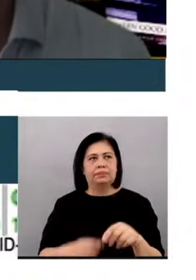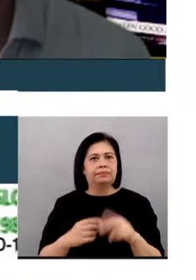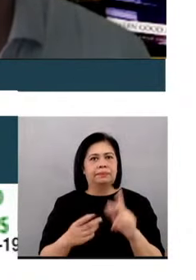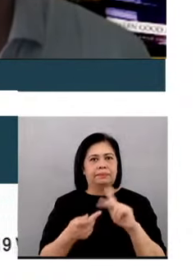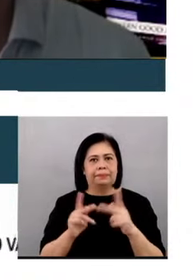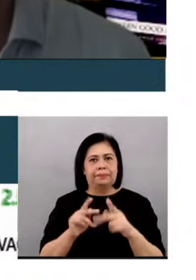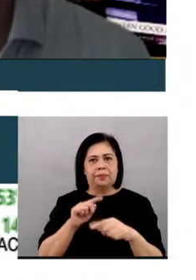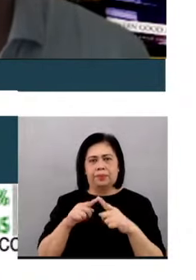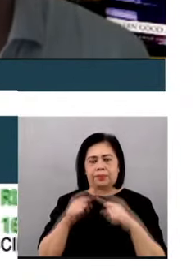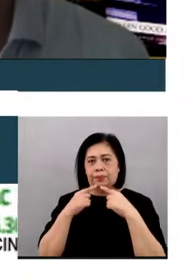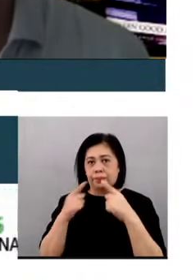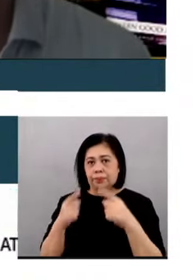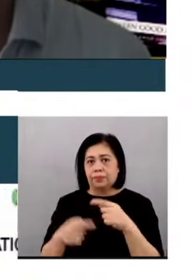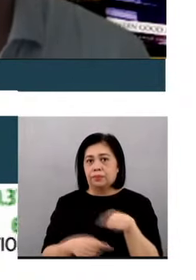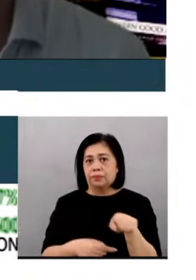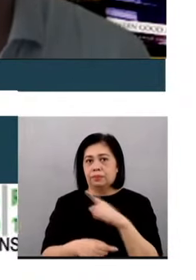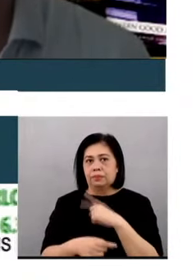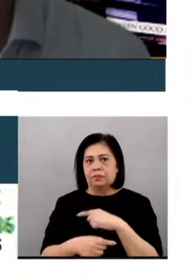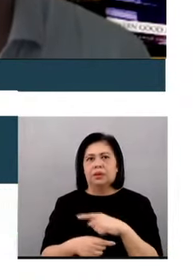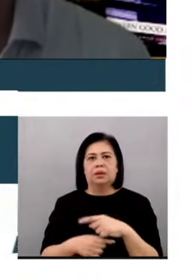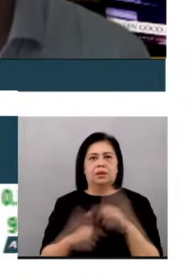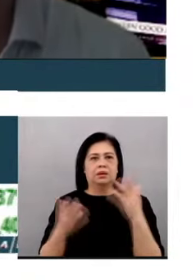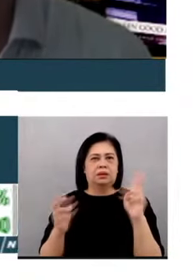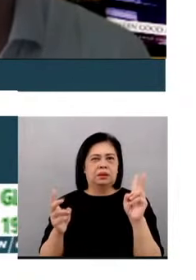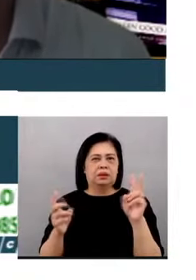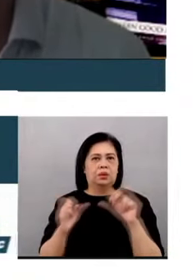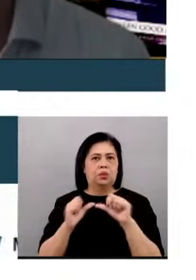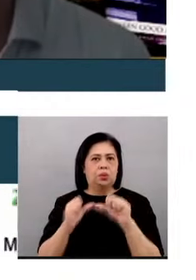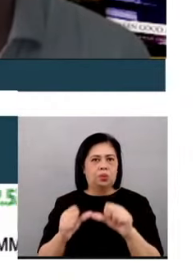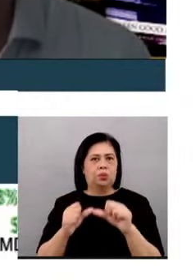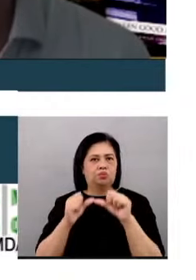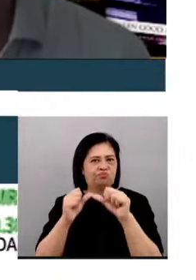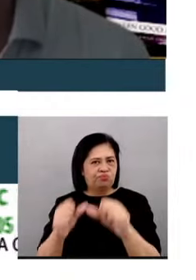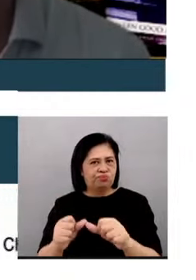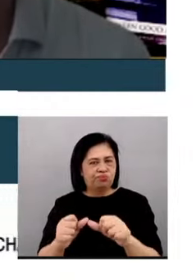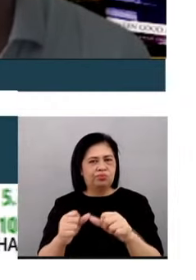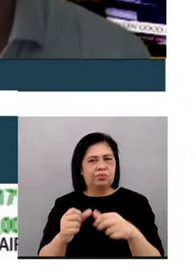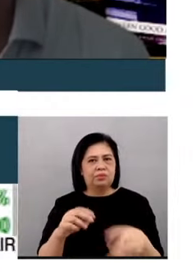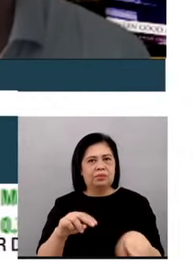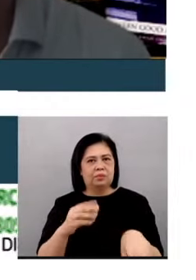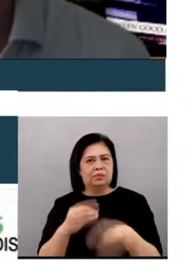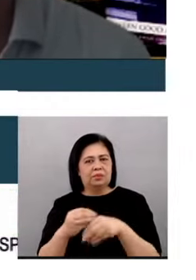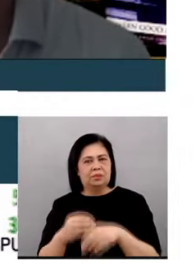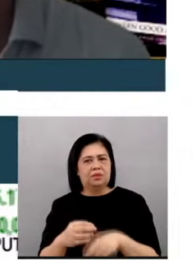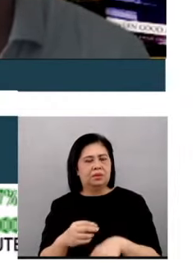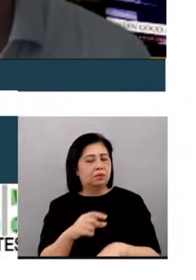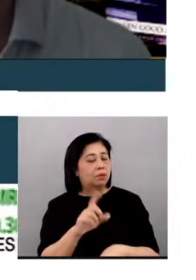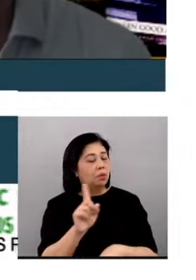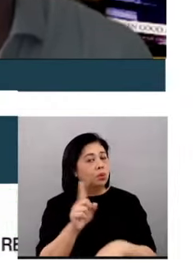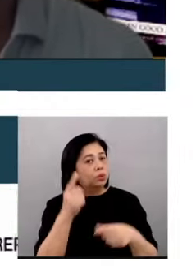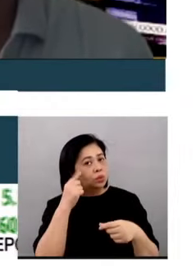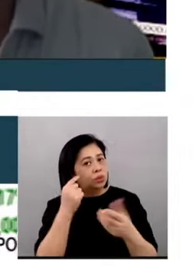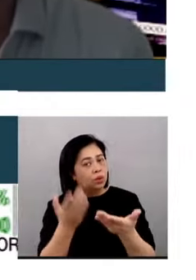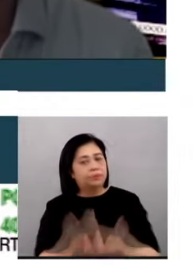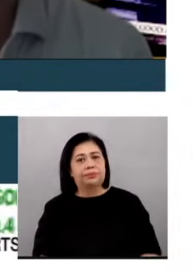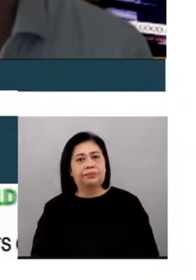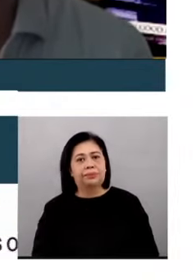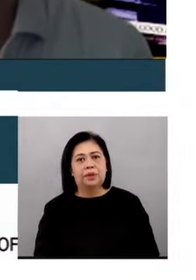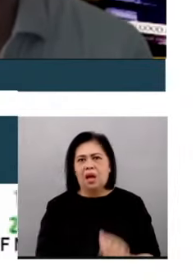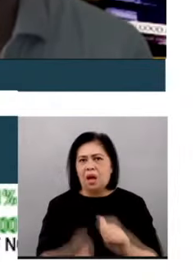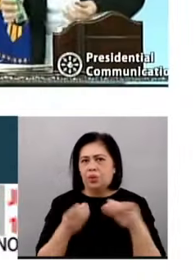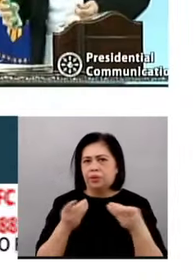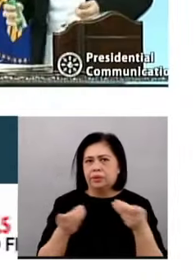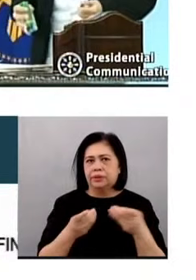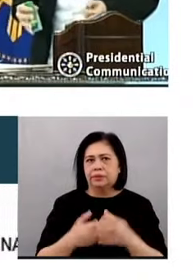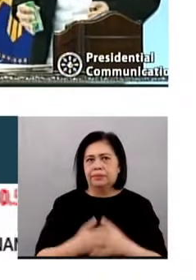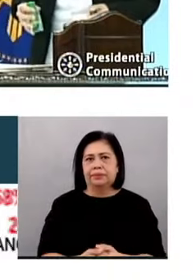they said that it speaks of continuity. But how would you call it? How would you describe it? I